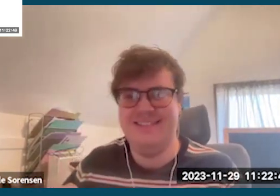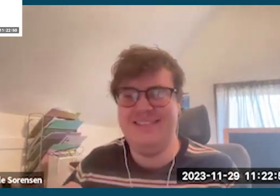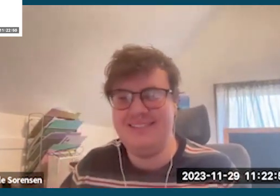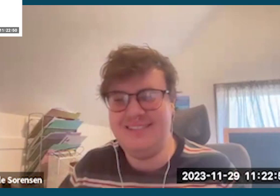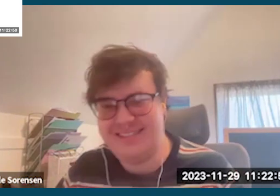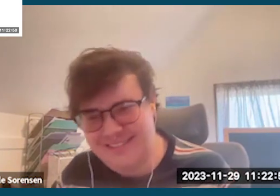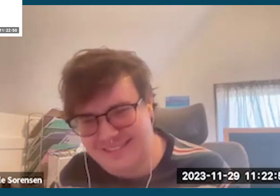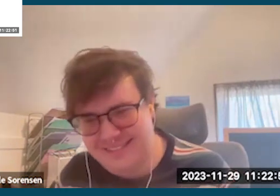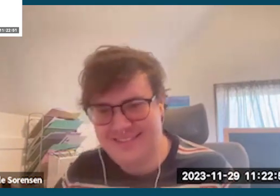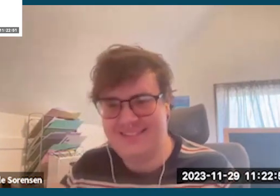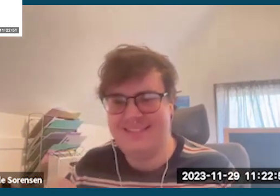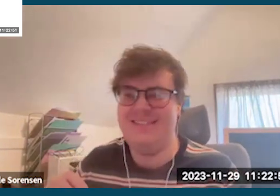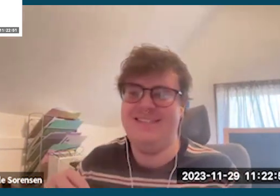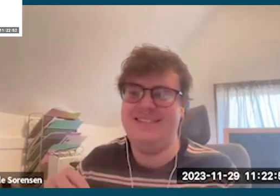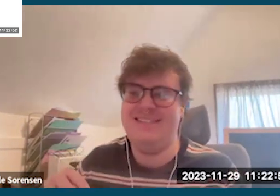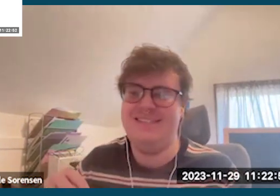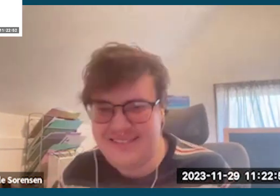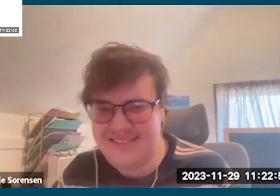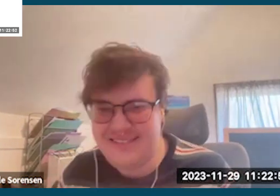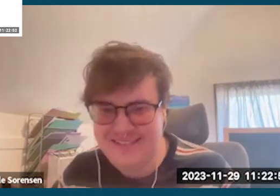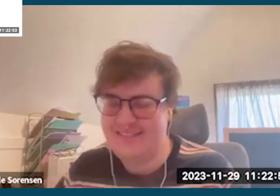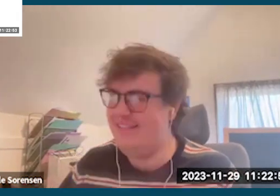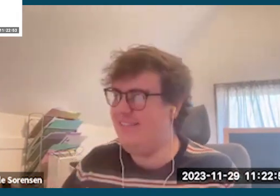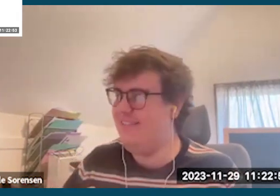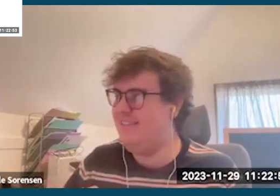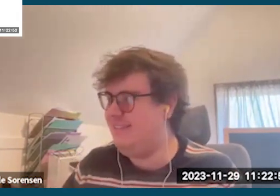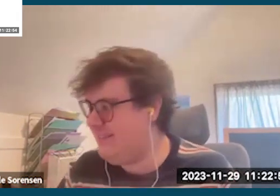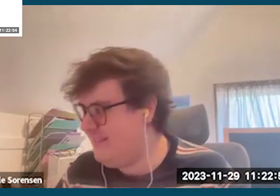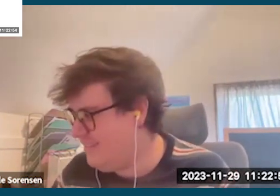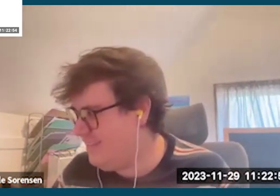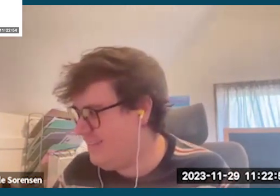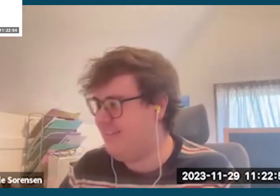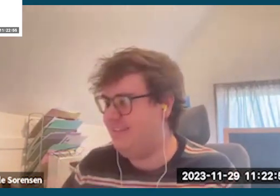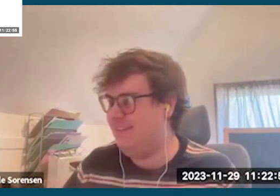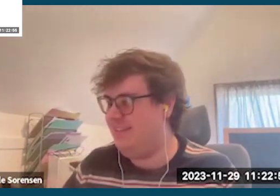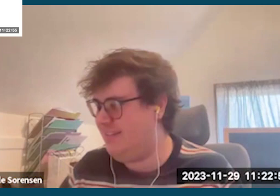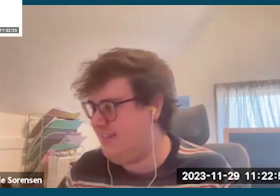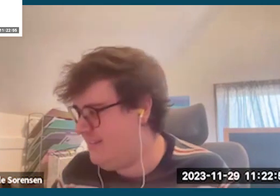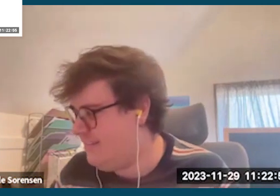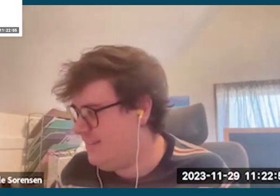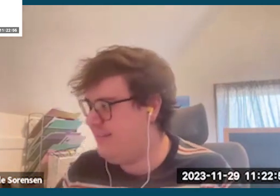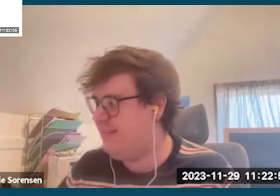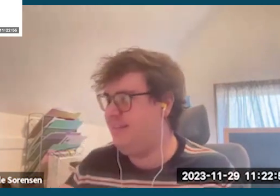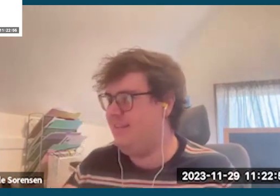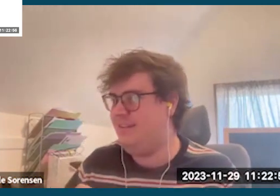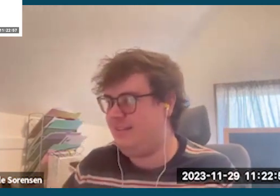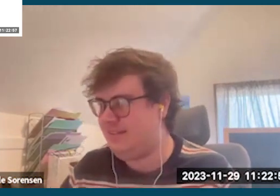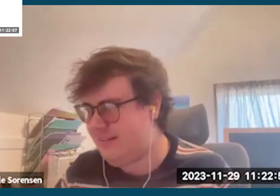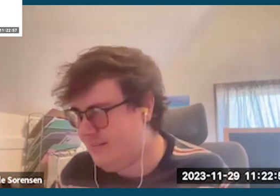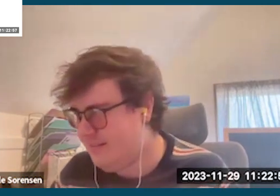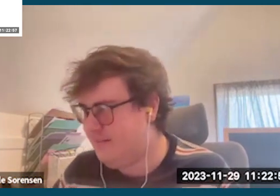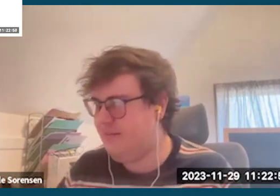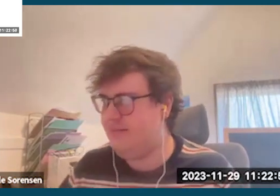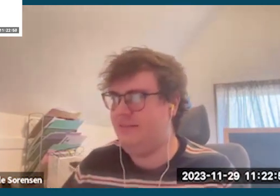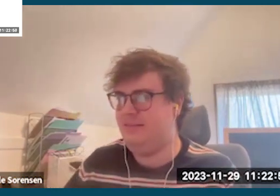is important. I tend to really appreciate it when providers make just normal small talk with me, especially